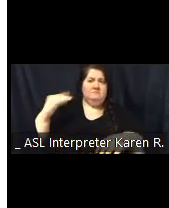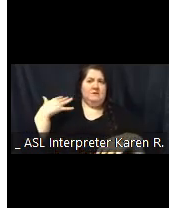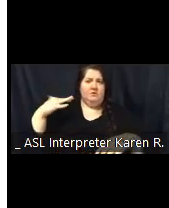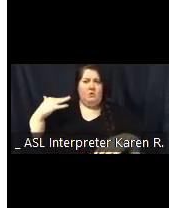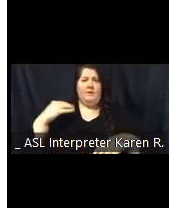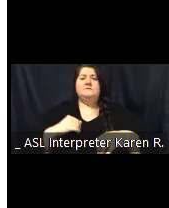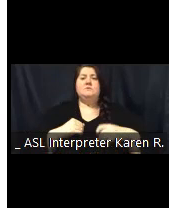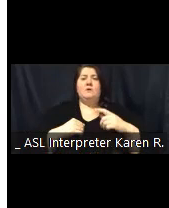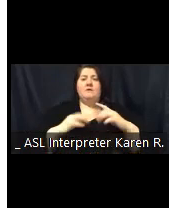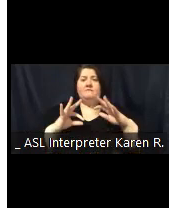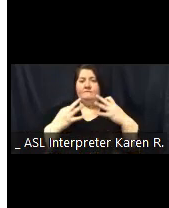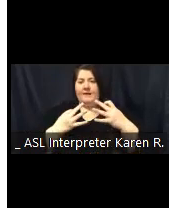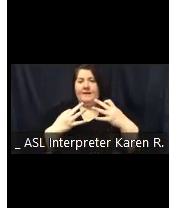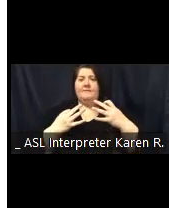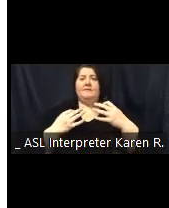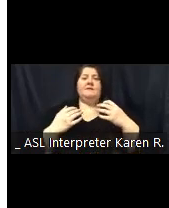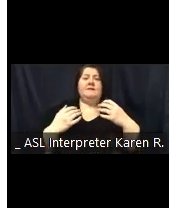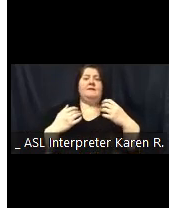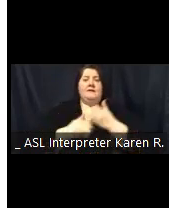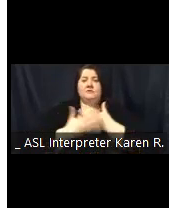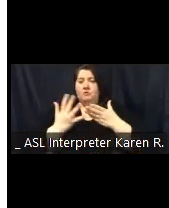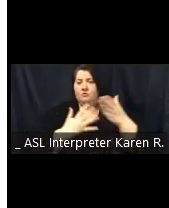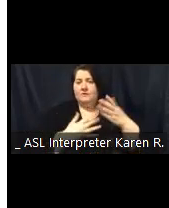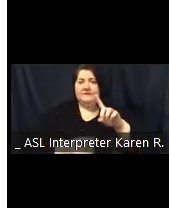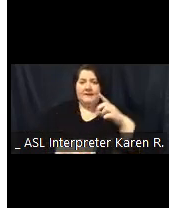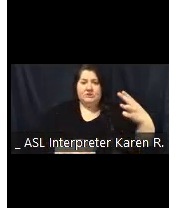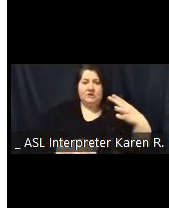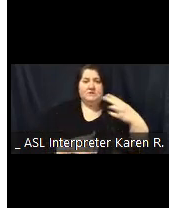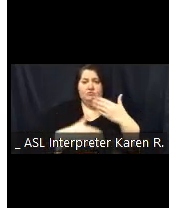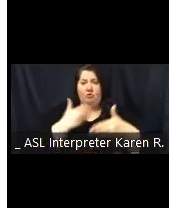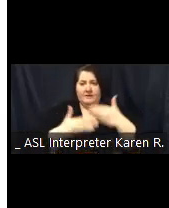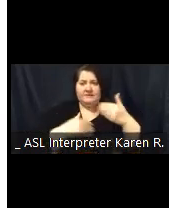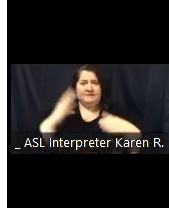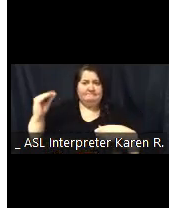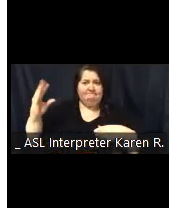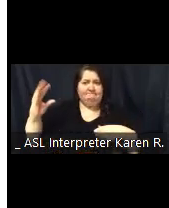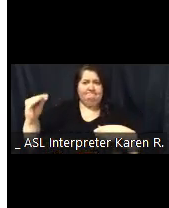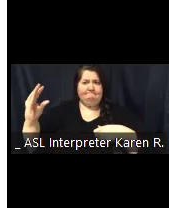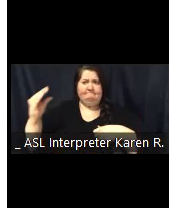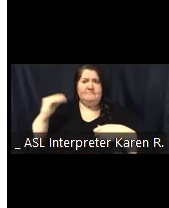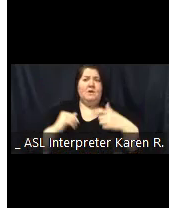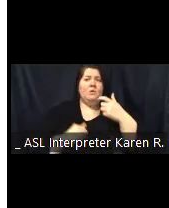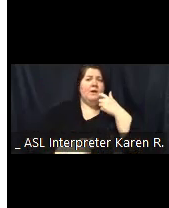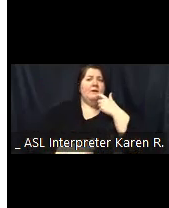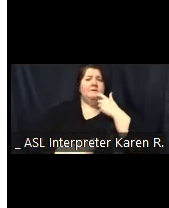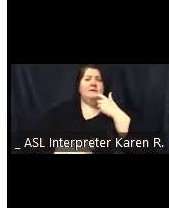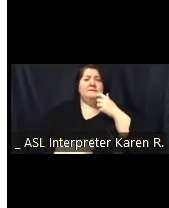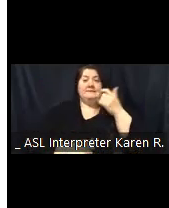and child through the ESIT DHH process. So this yellow at the top here